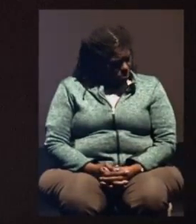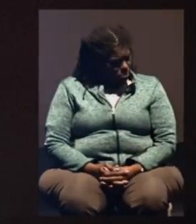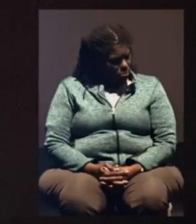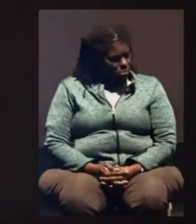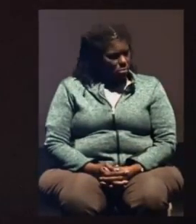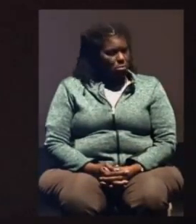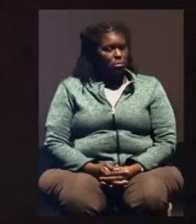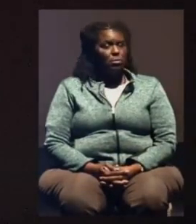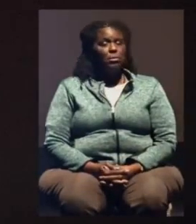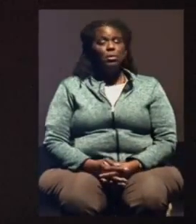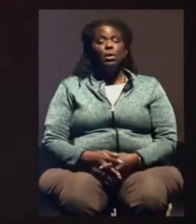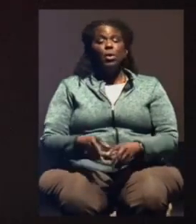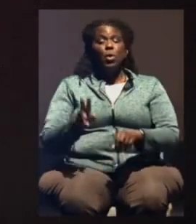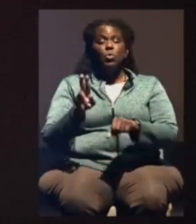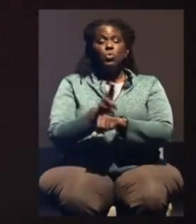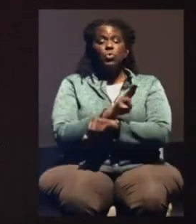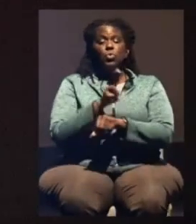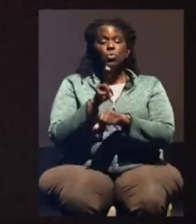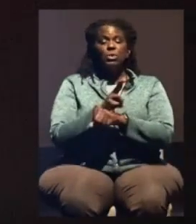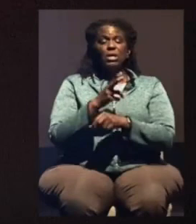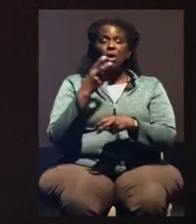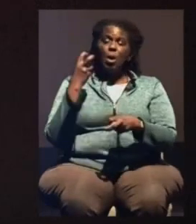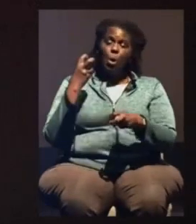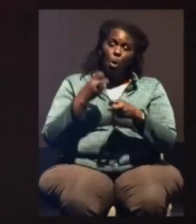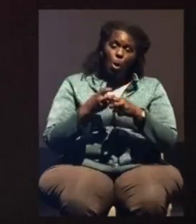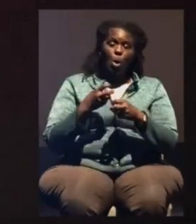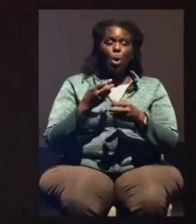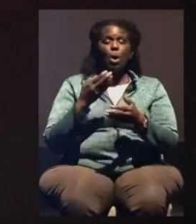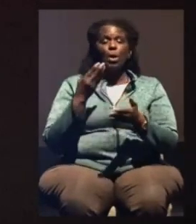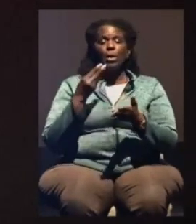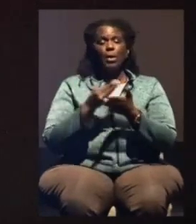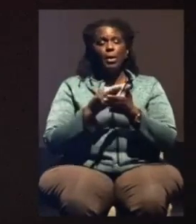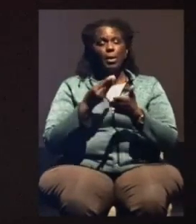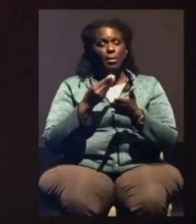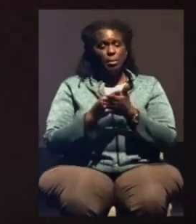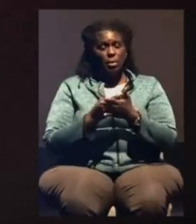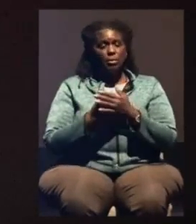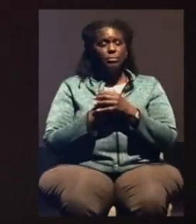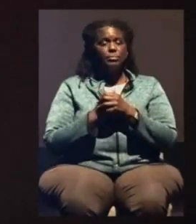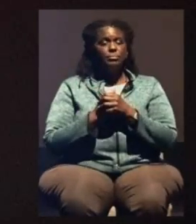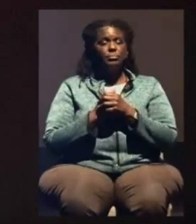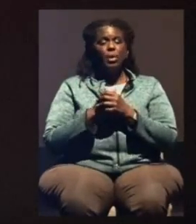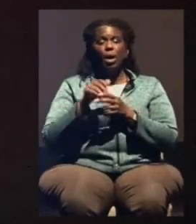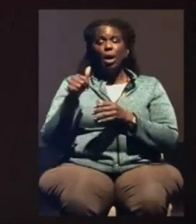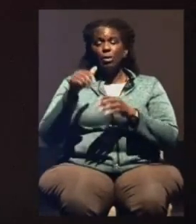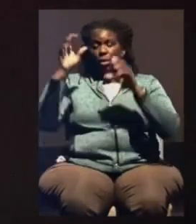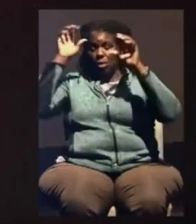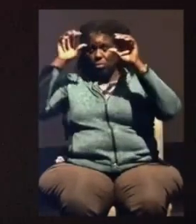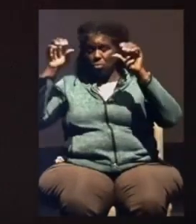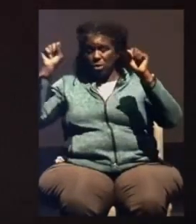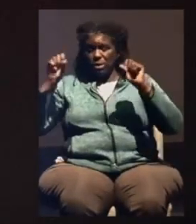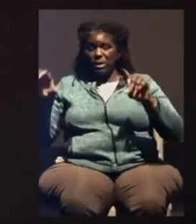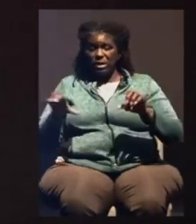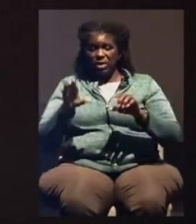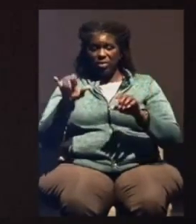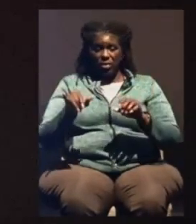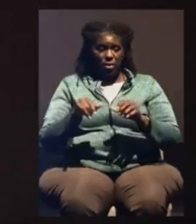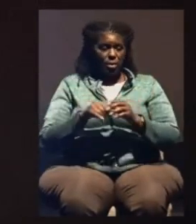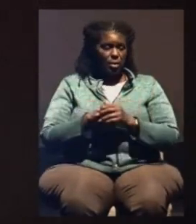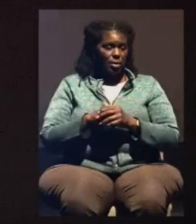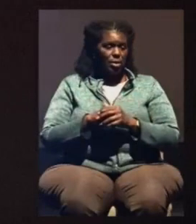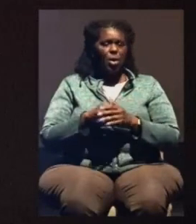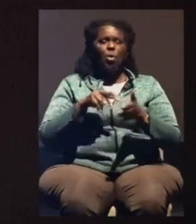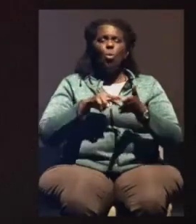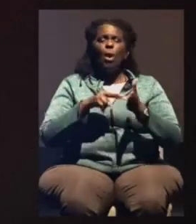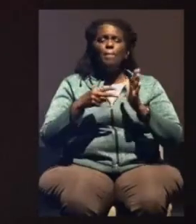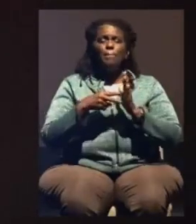going on hard money is really one of the most important things. President Appleton did that for us, and the faculty. And spell out what you